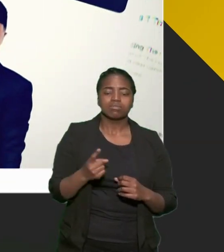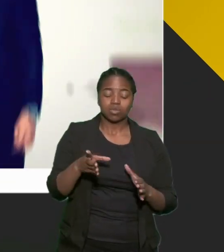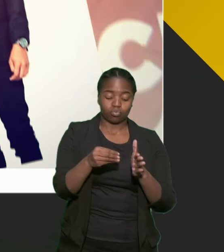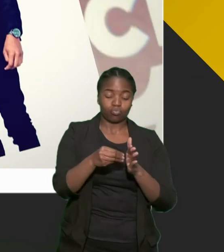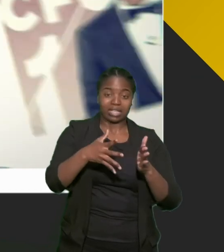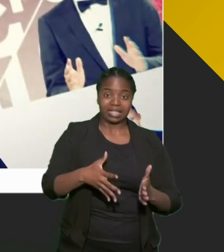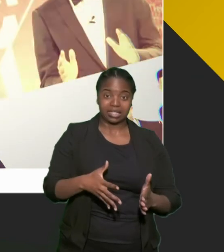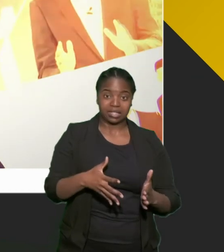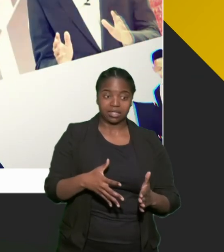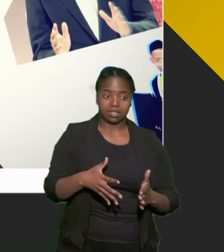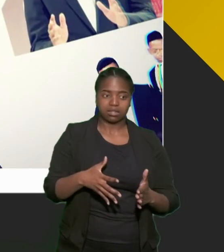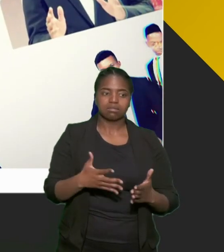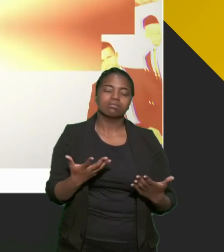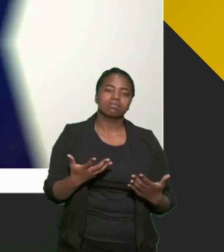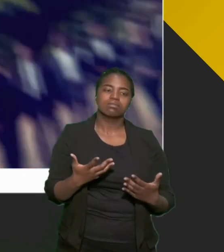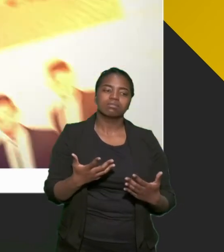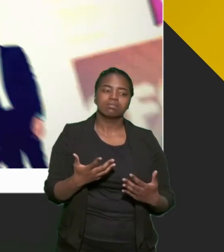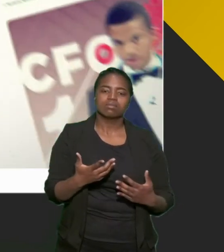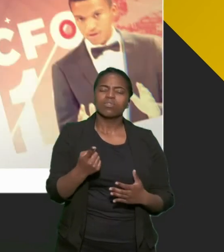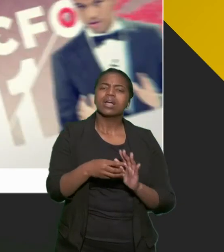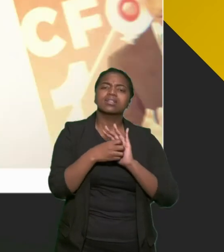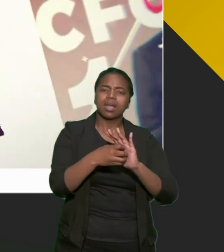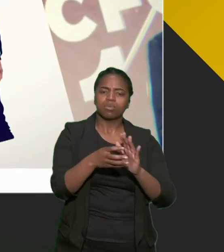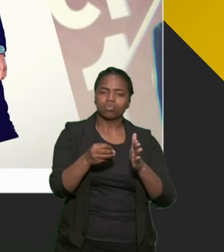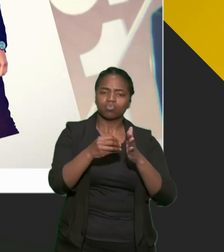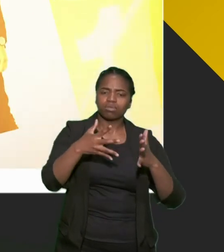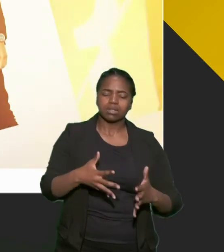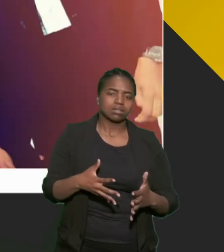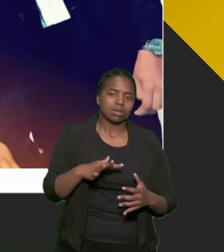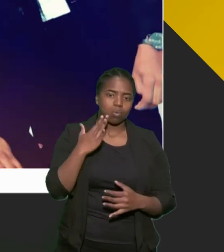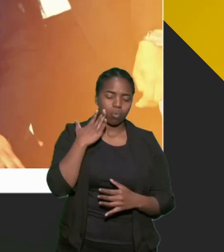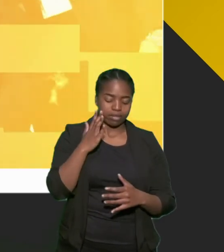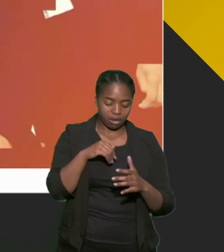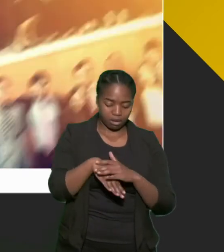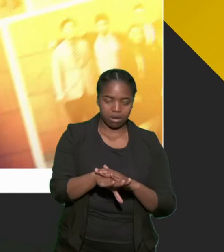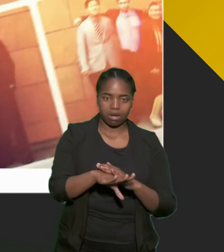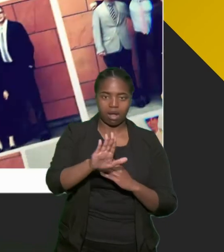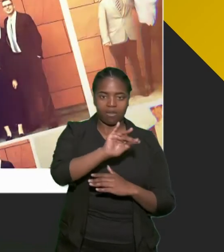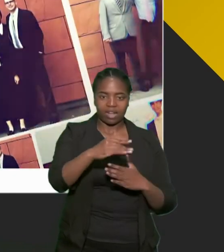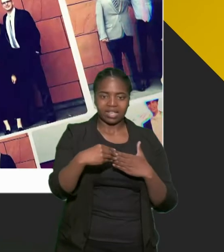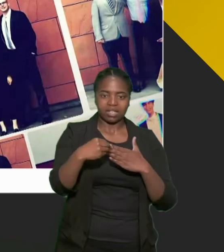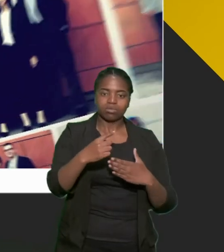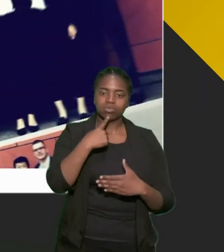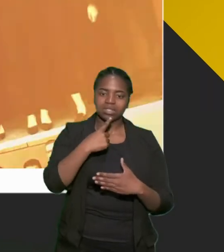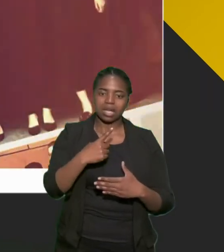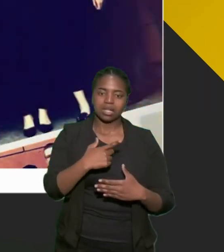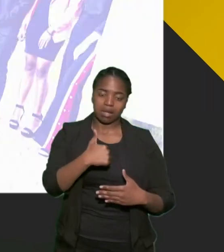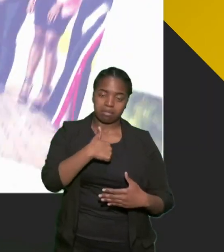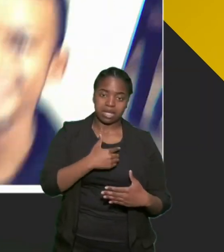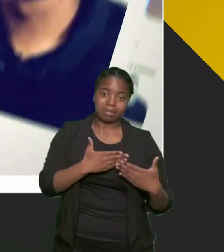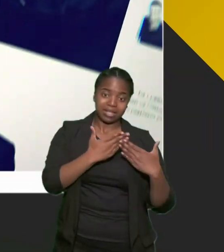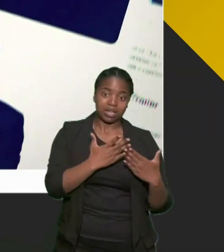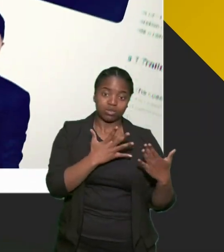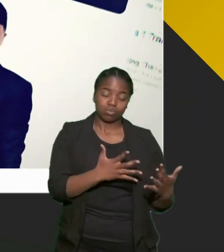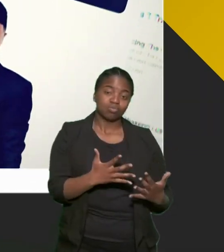students at the core of their leadership. For example, students walk into the academy, and instead of declaring a major,